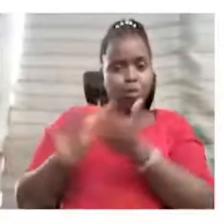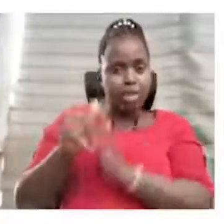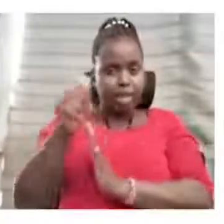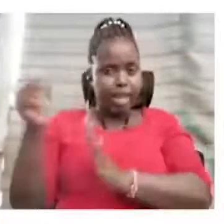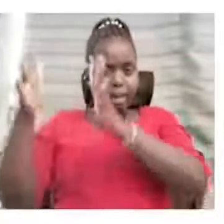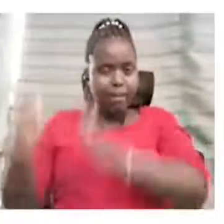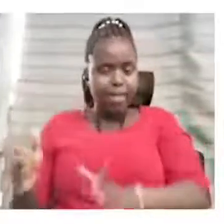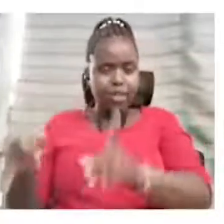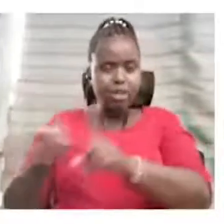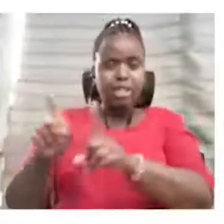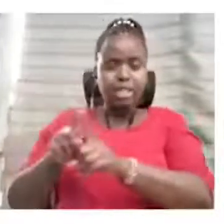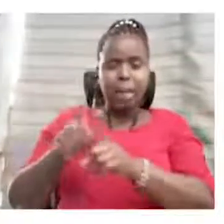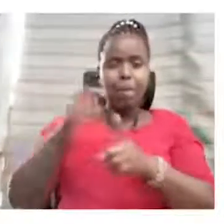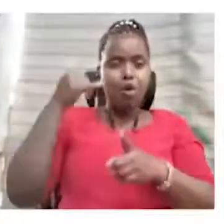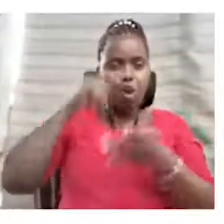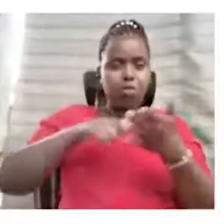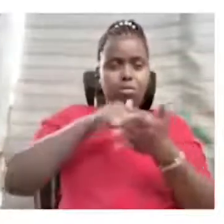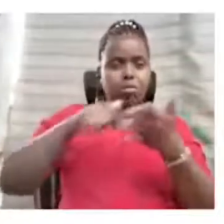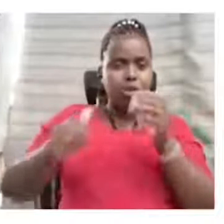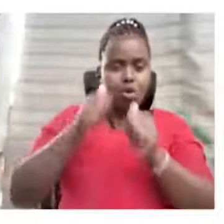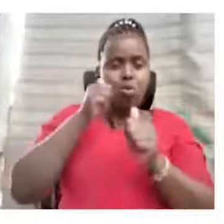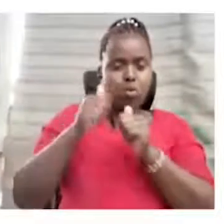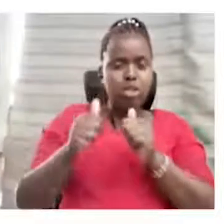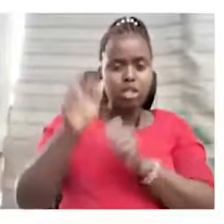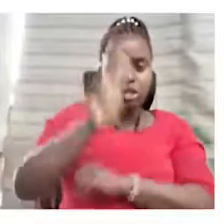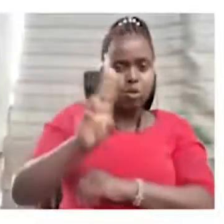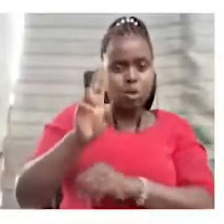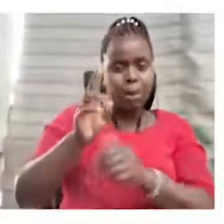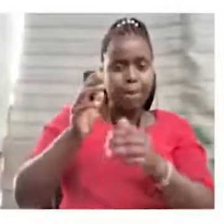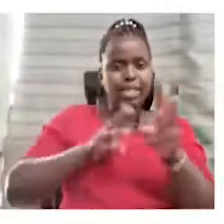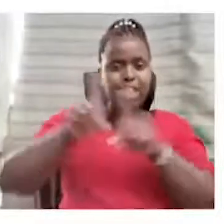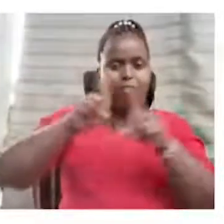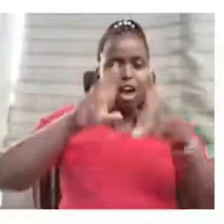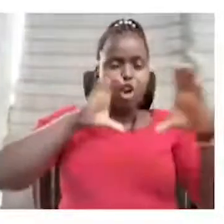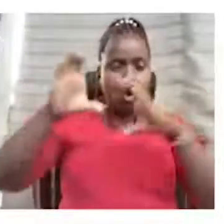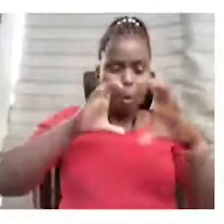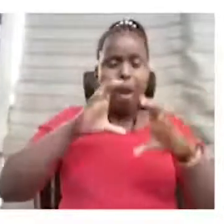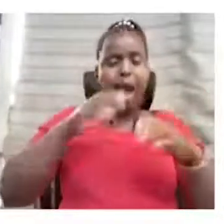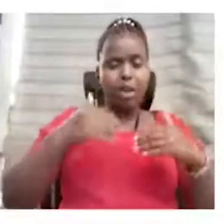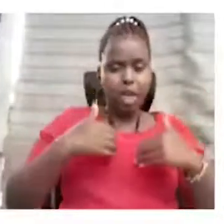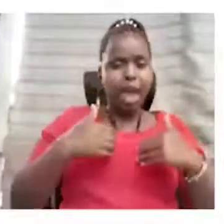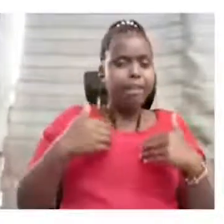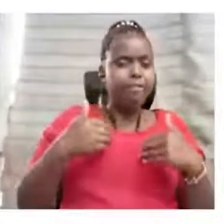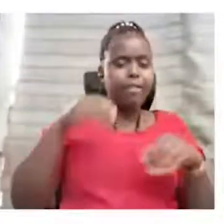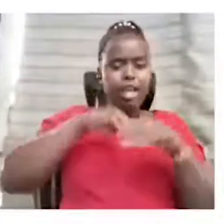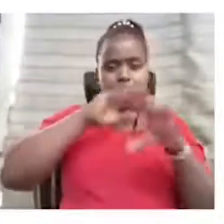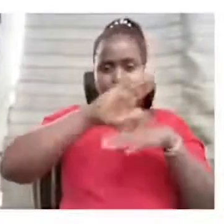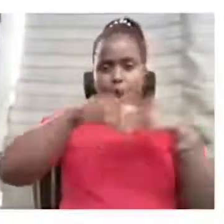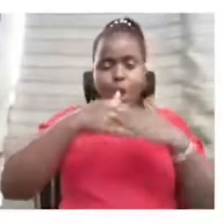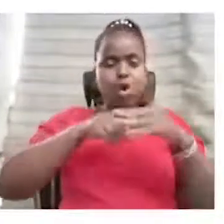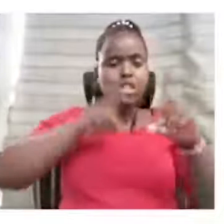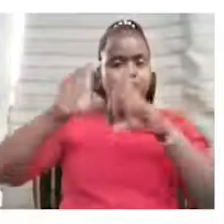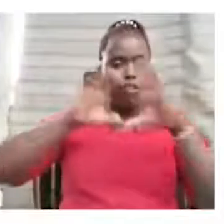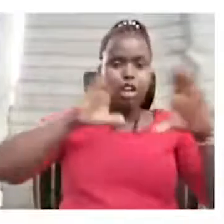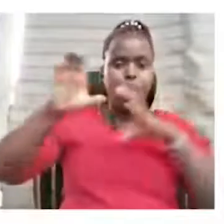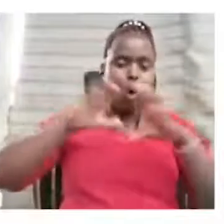braille tablet that is actually heavily subsidized by Safaricom and available across all our Safaricom products and services.